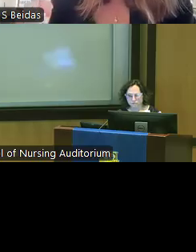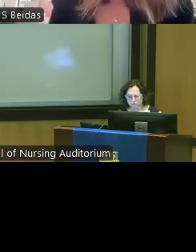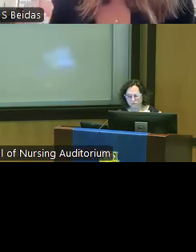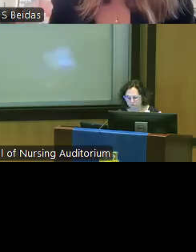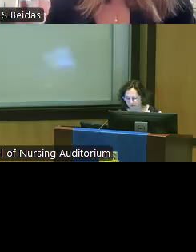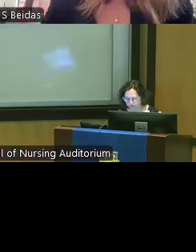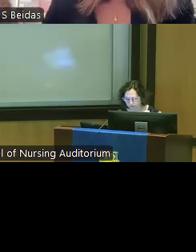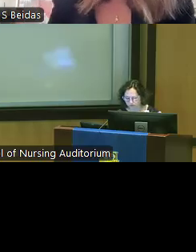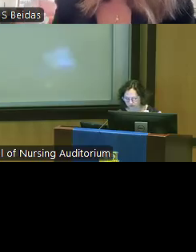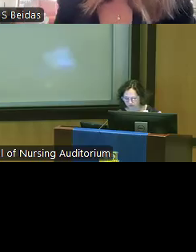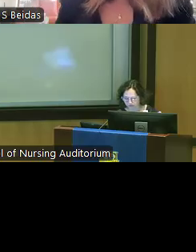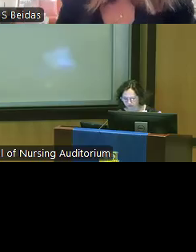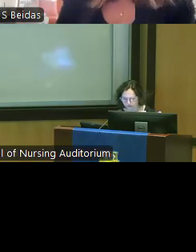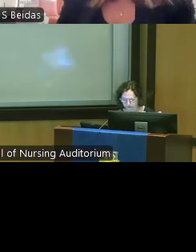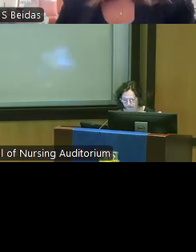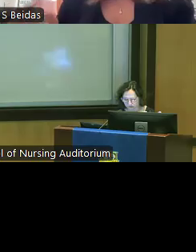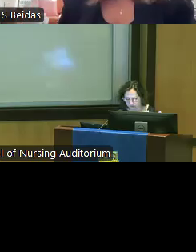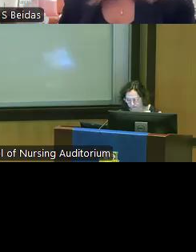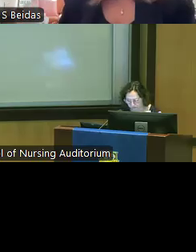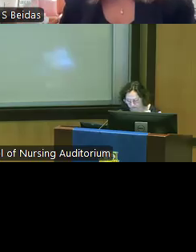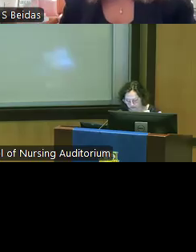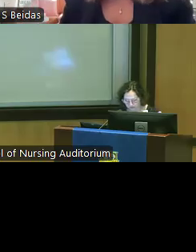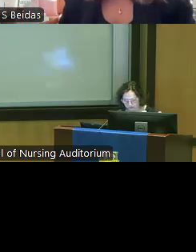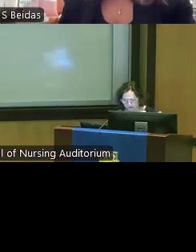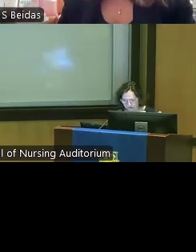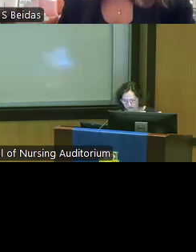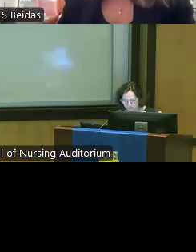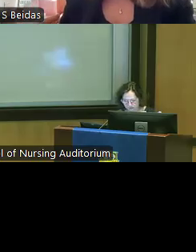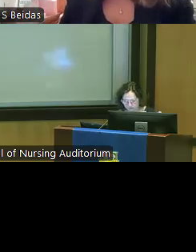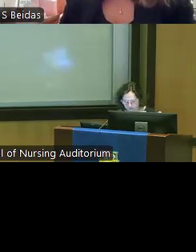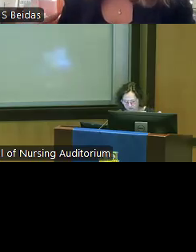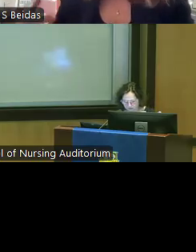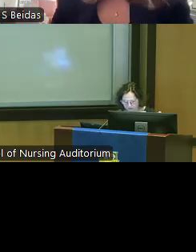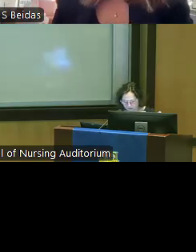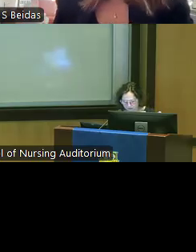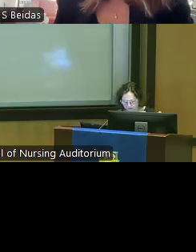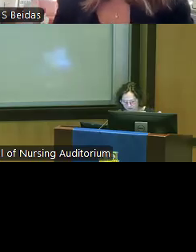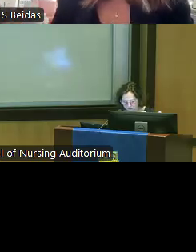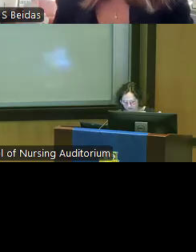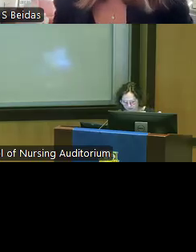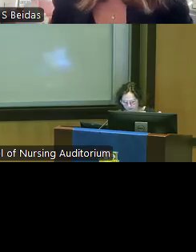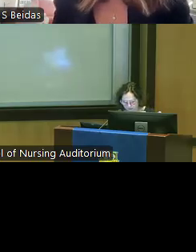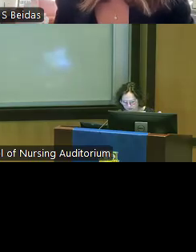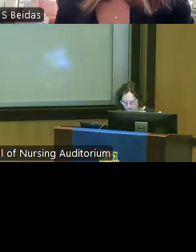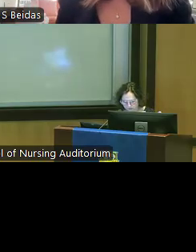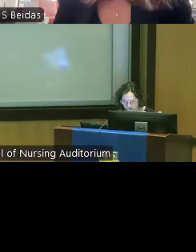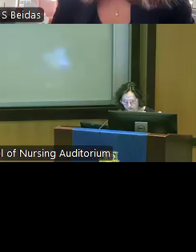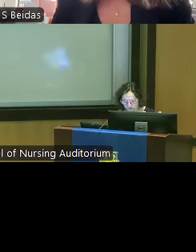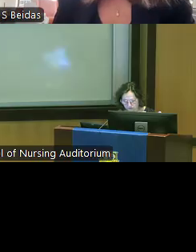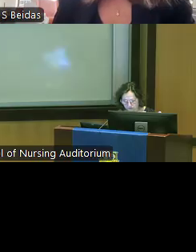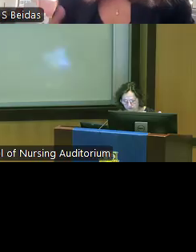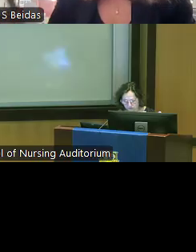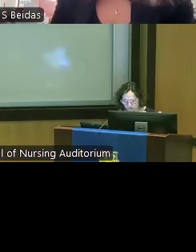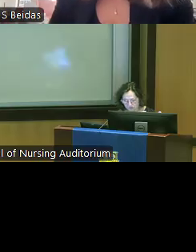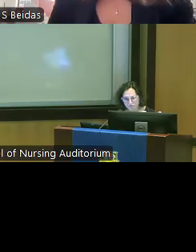with quality and health system kind of metric approaches. But I do believe in talking to my colleagues that we bring a different lens and help people think